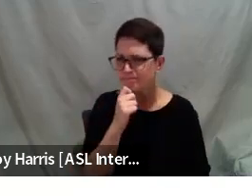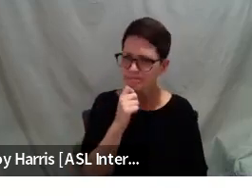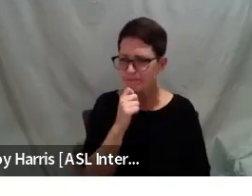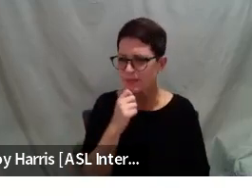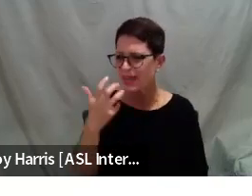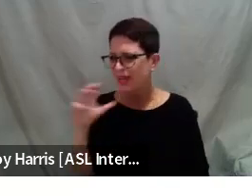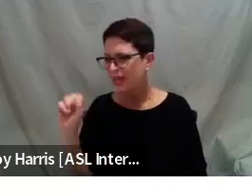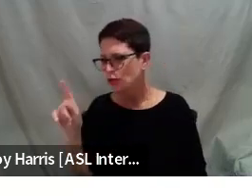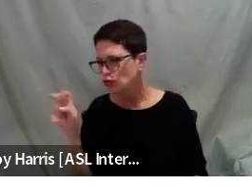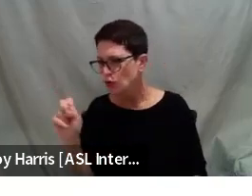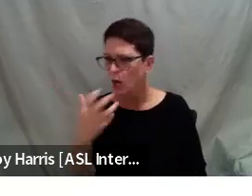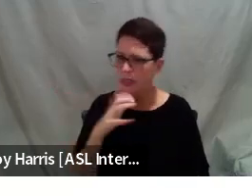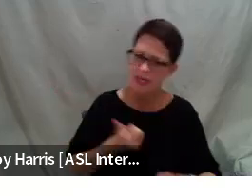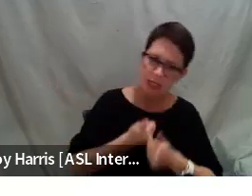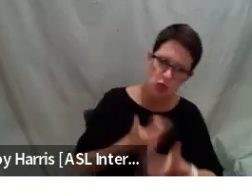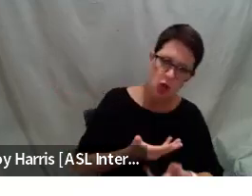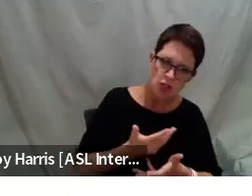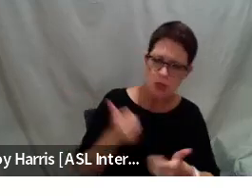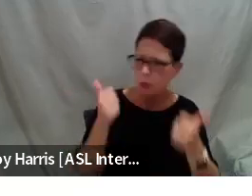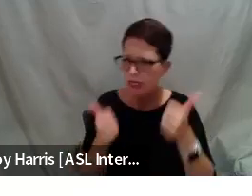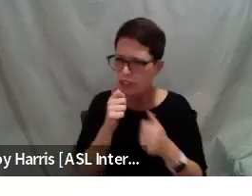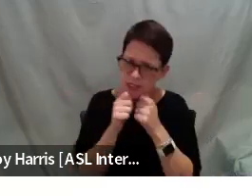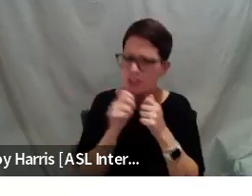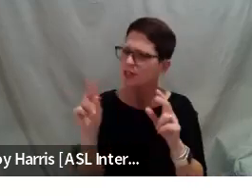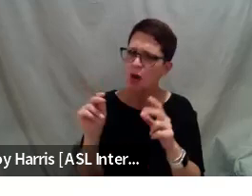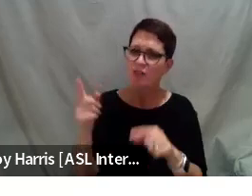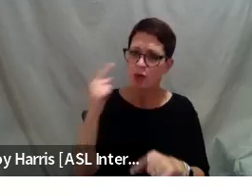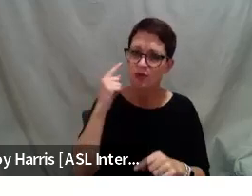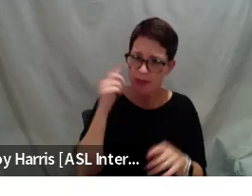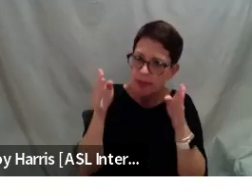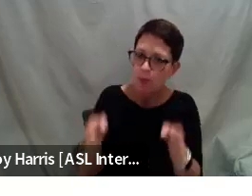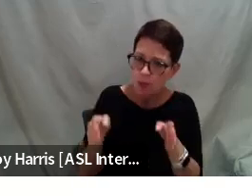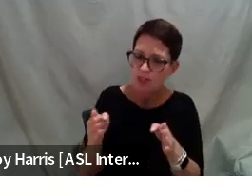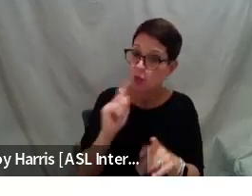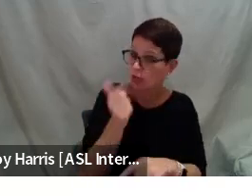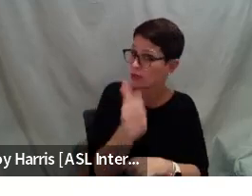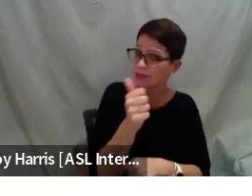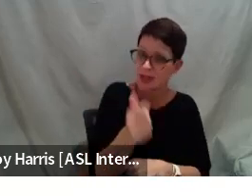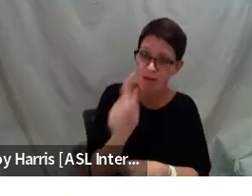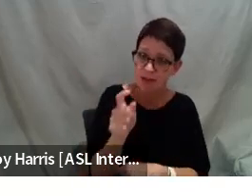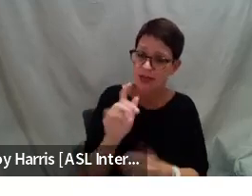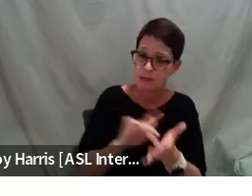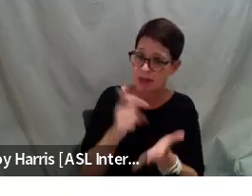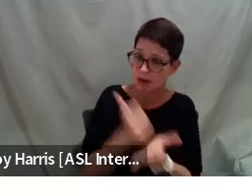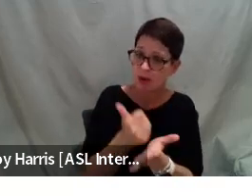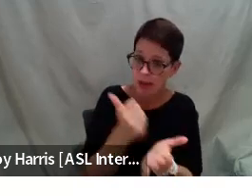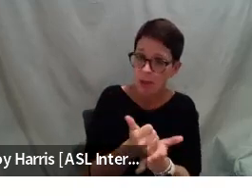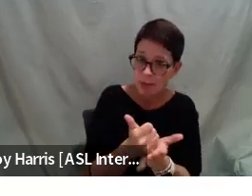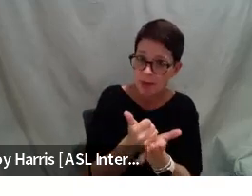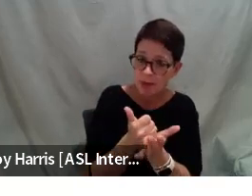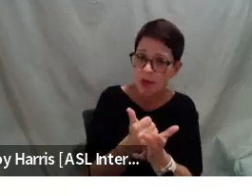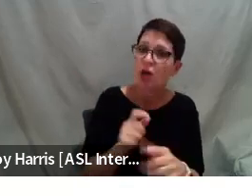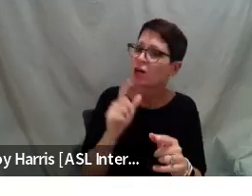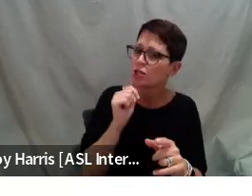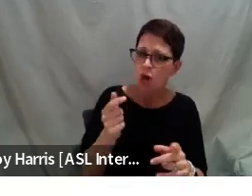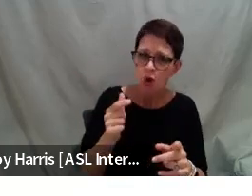a heat stroke or heat exhaustion. If you think that that person or yourself needs medical attention, do